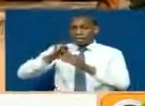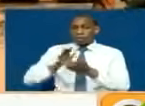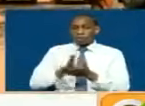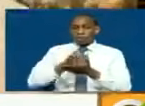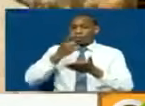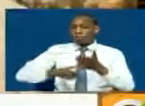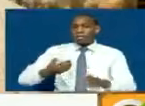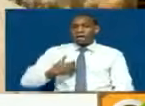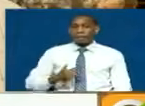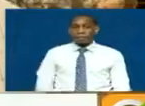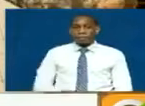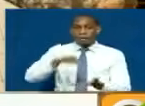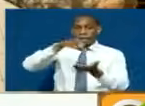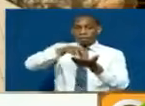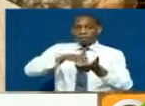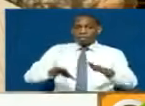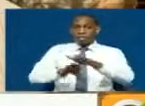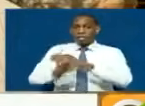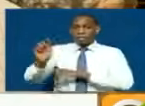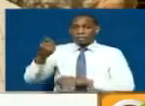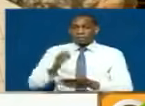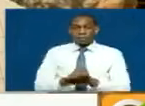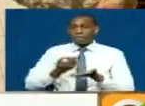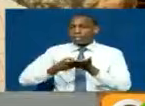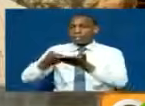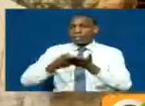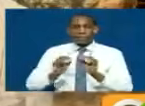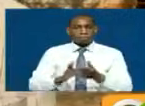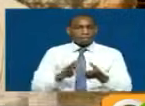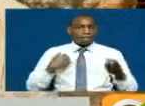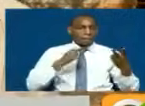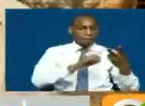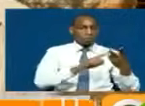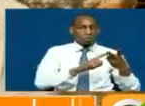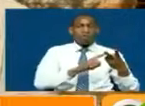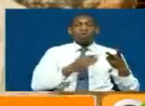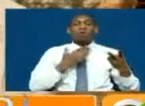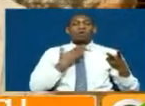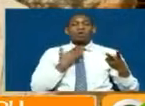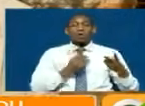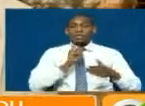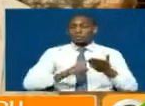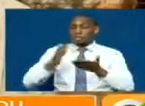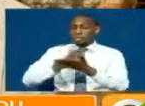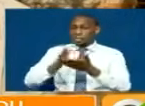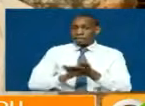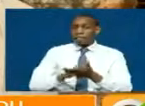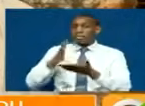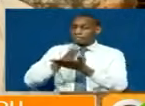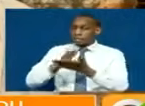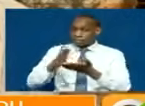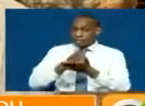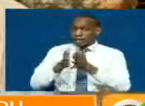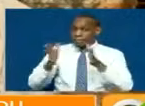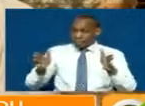comes at a price. The position of the deputy president is non-negotiable. Second thing, we want to have a share, a proportional,